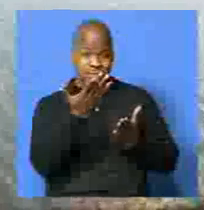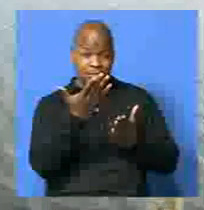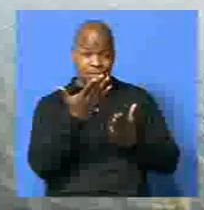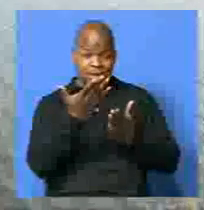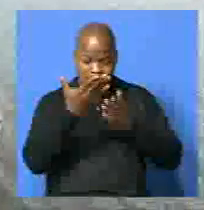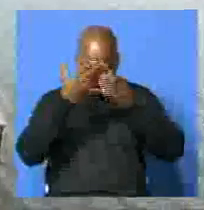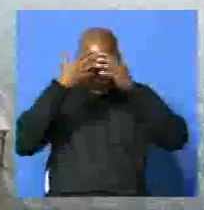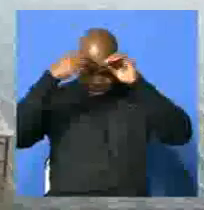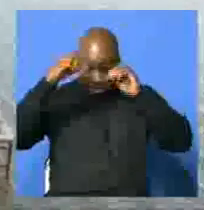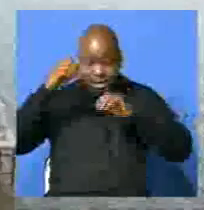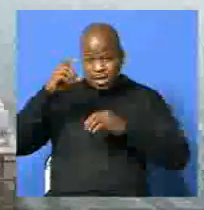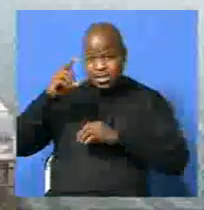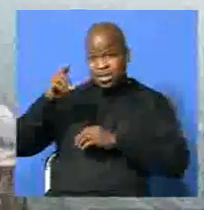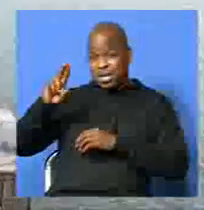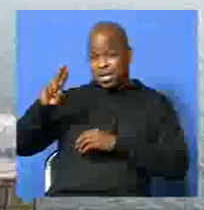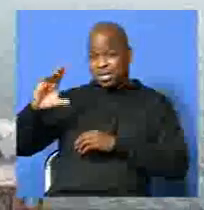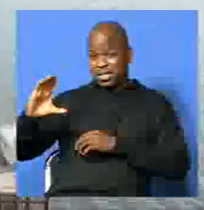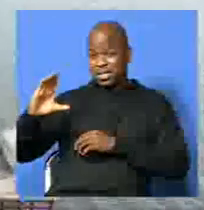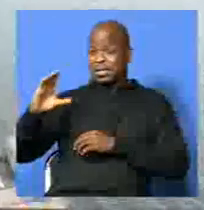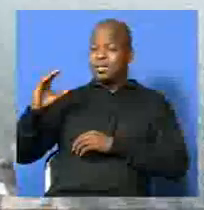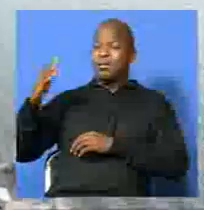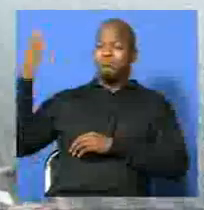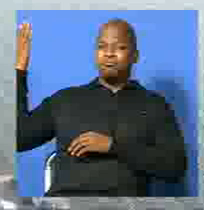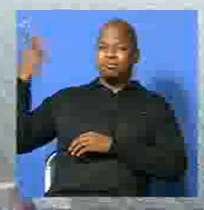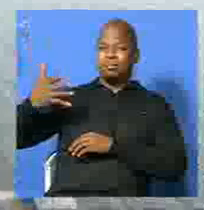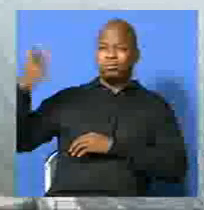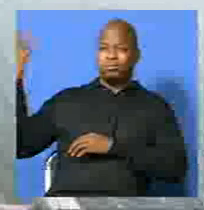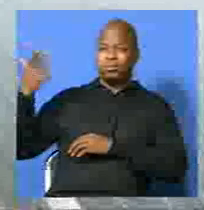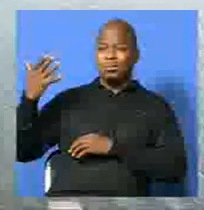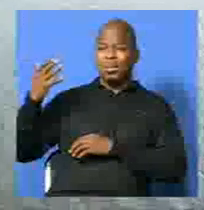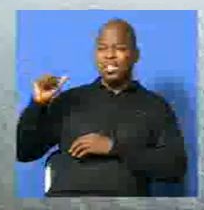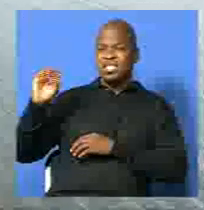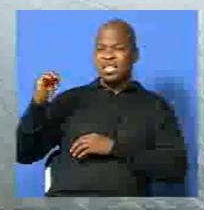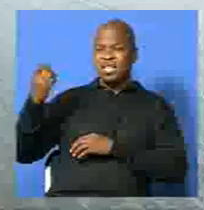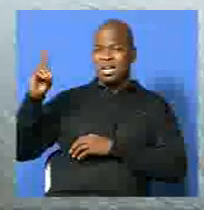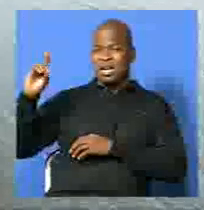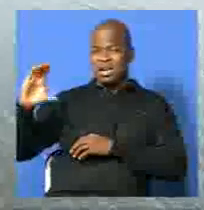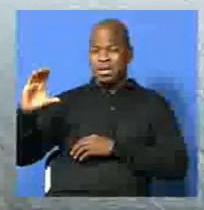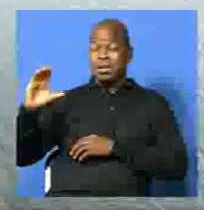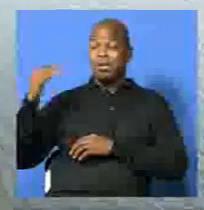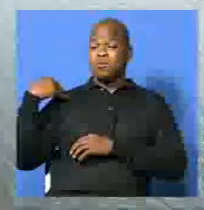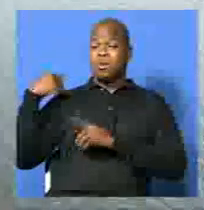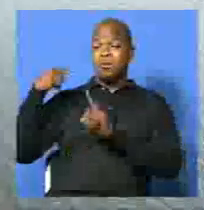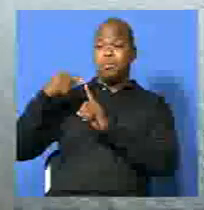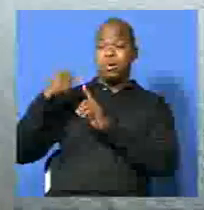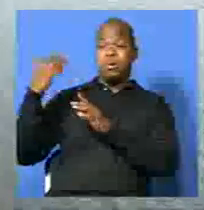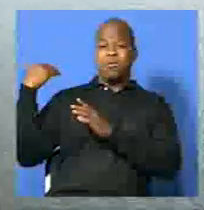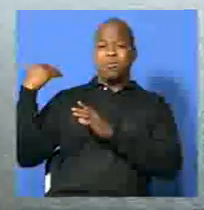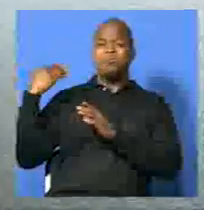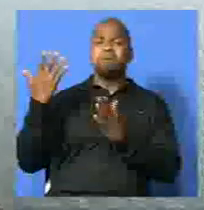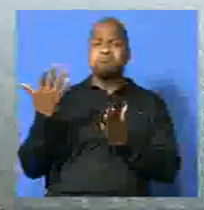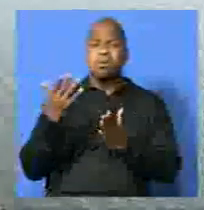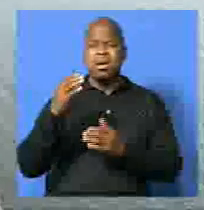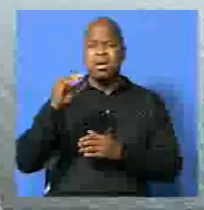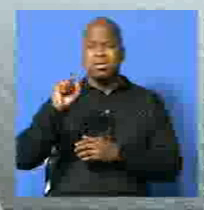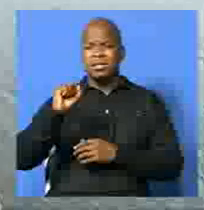Philip Newsile no tsantsa re ele ne bata gape go kwana on behalf of SADC o je khaelo re ke le wa e huma ka lantha kanti kana o tla le mogare